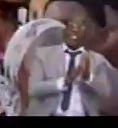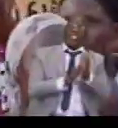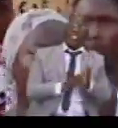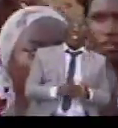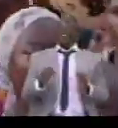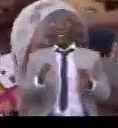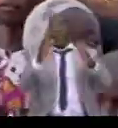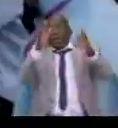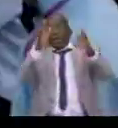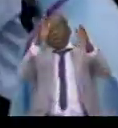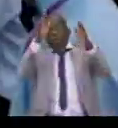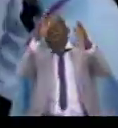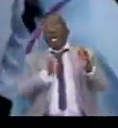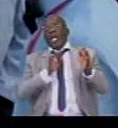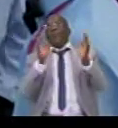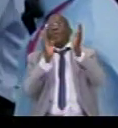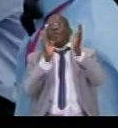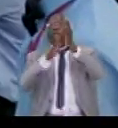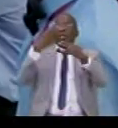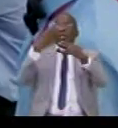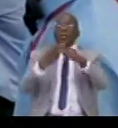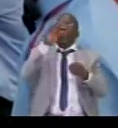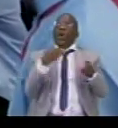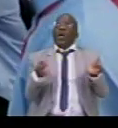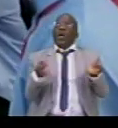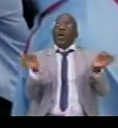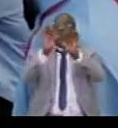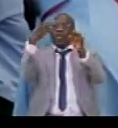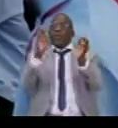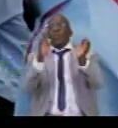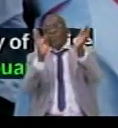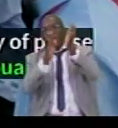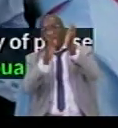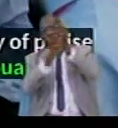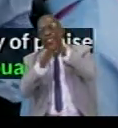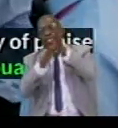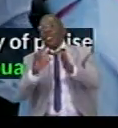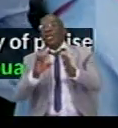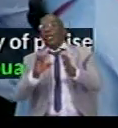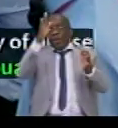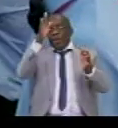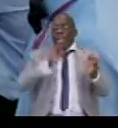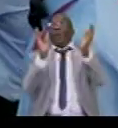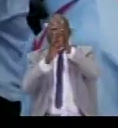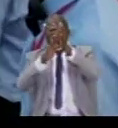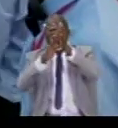Baba, I praise your name. You are worthy of praise.